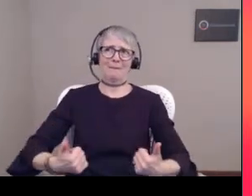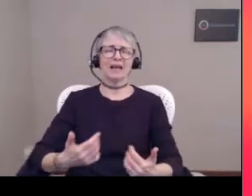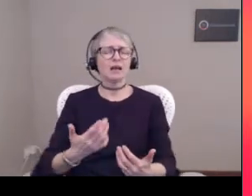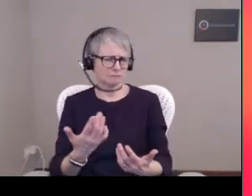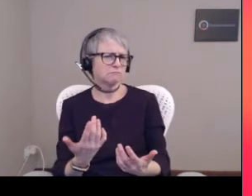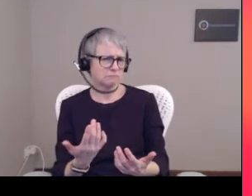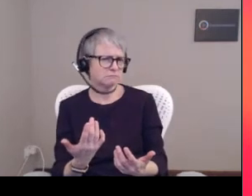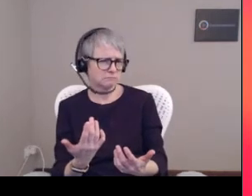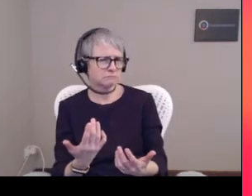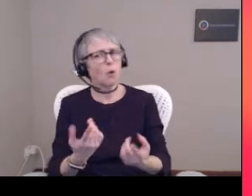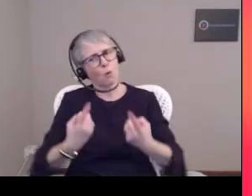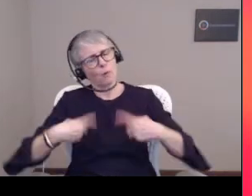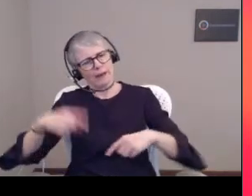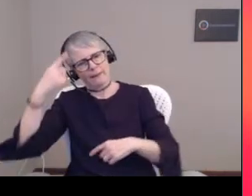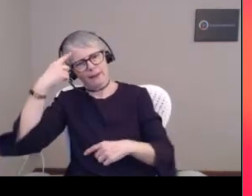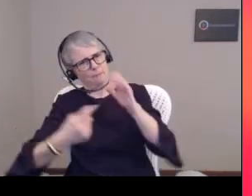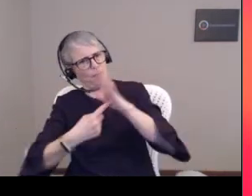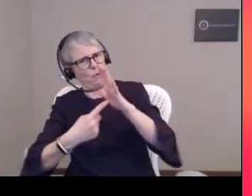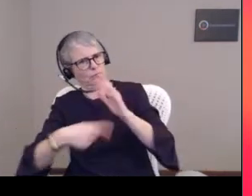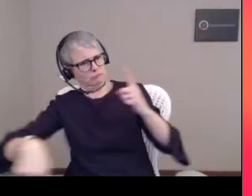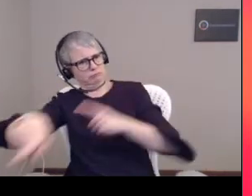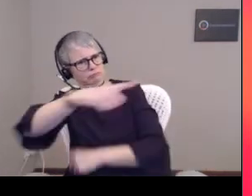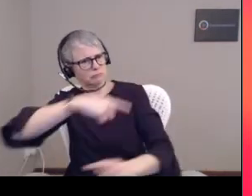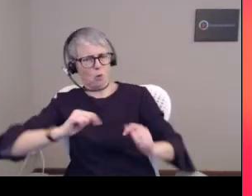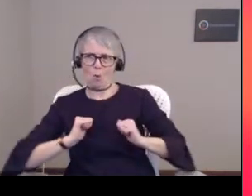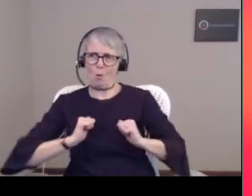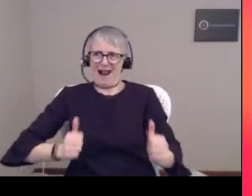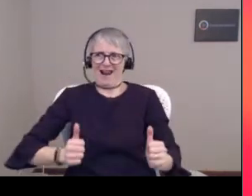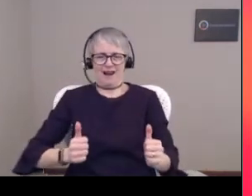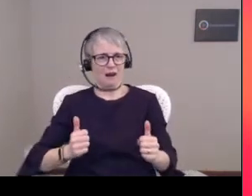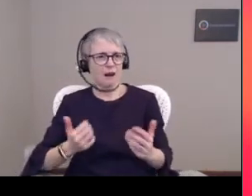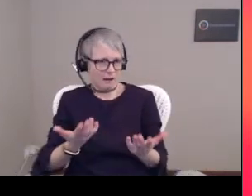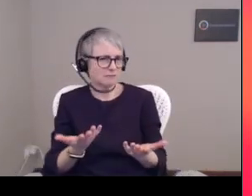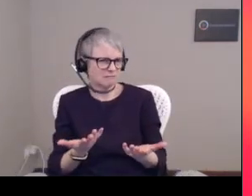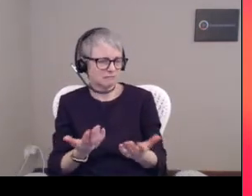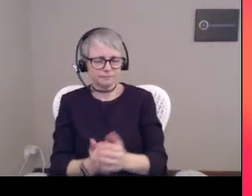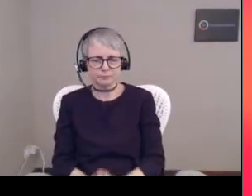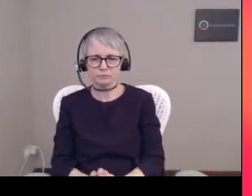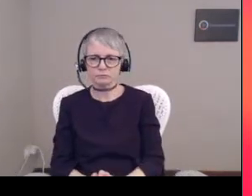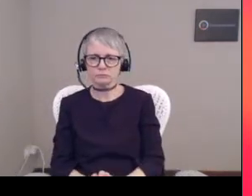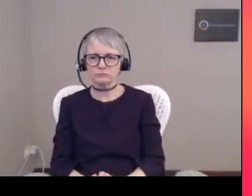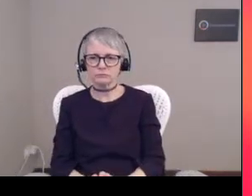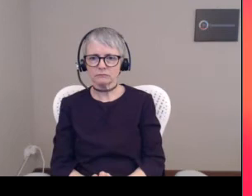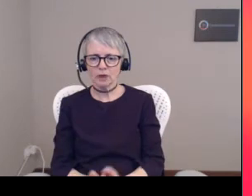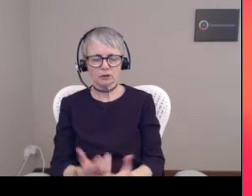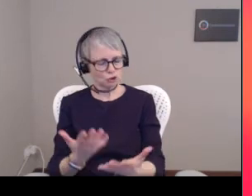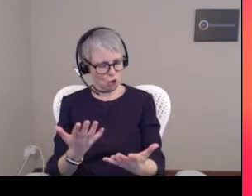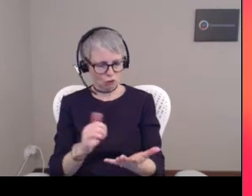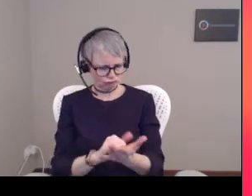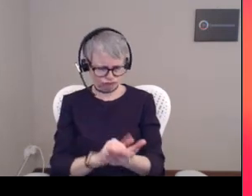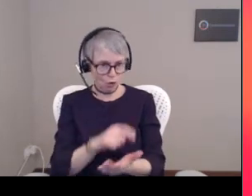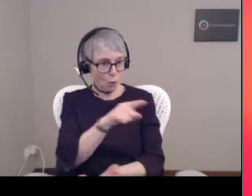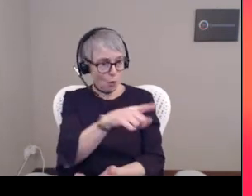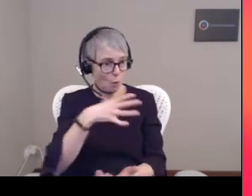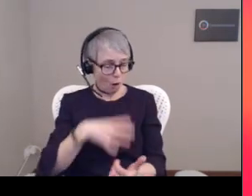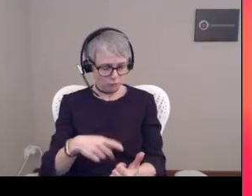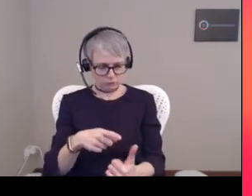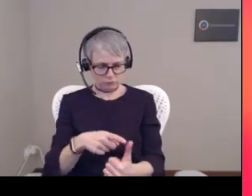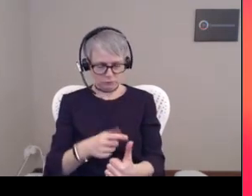your well-being is at the forefront of everything we do now. So if you want to come into a creative environment that's